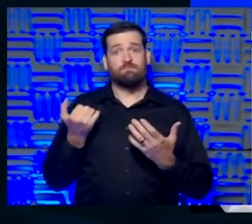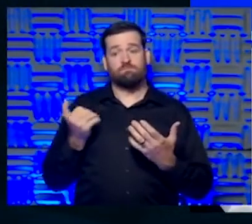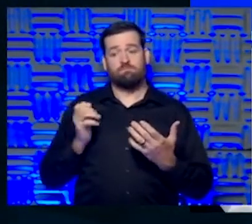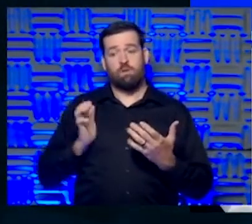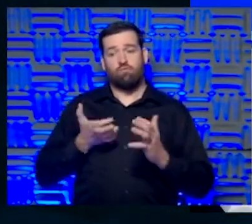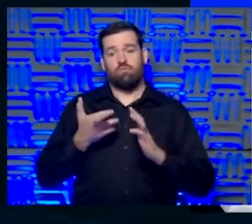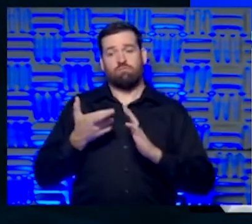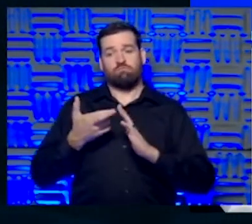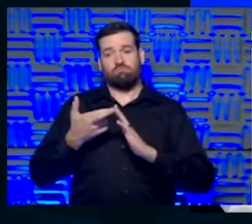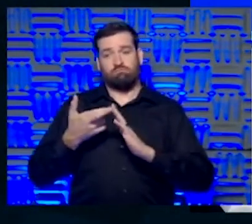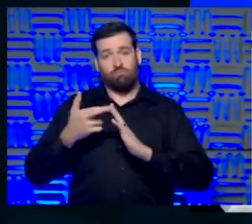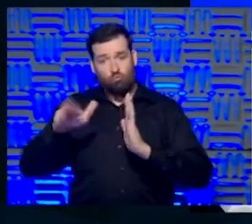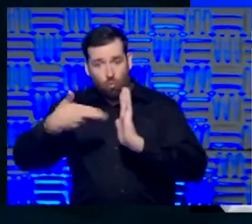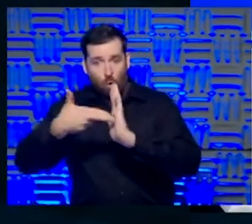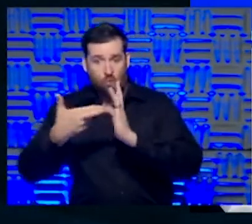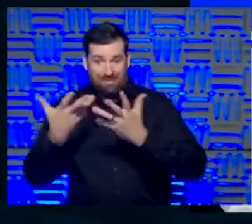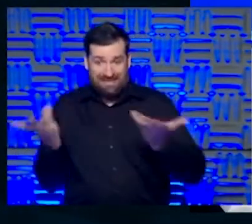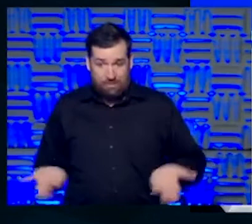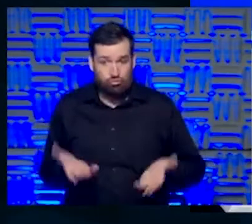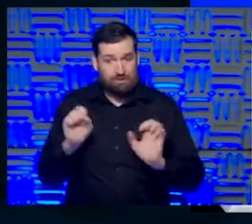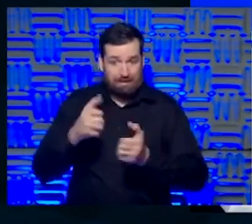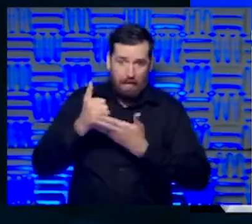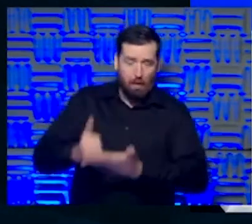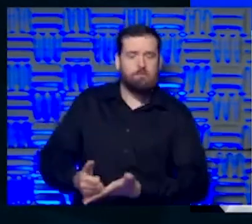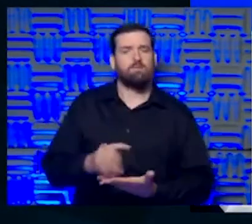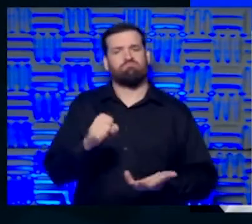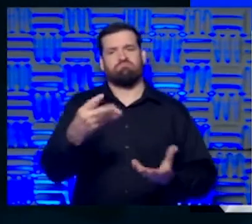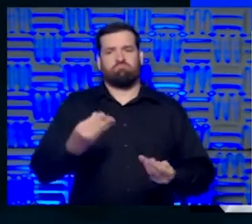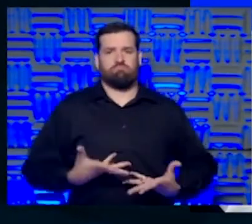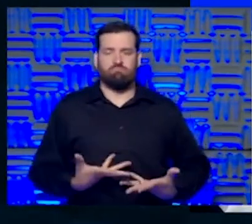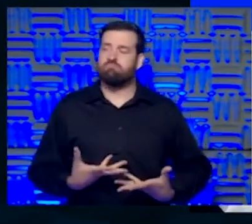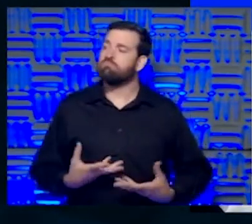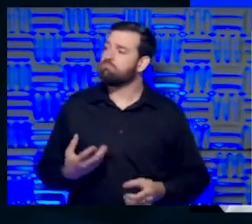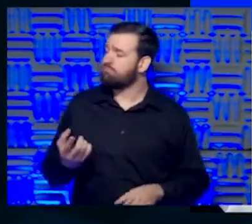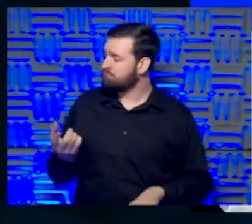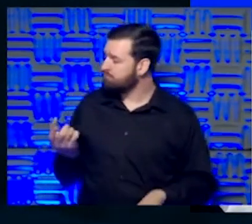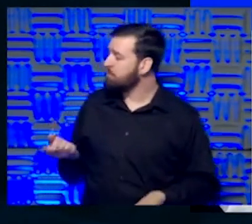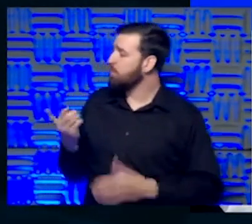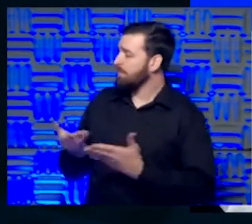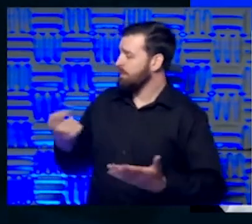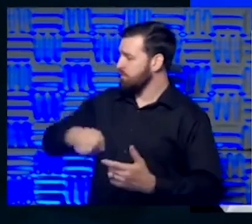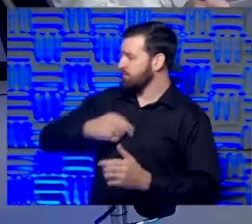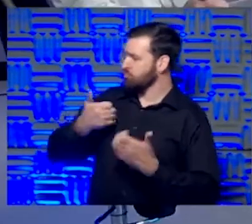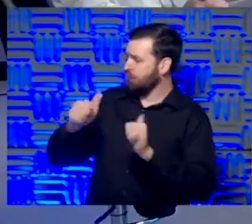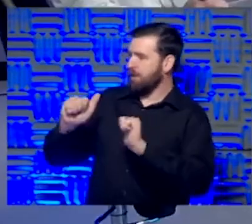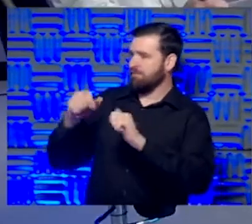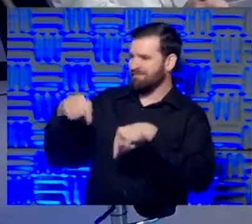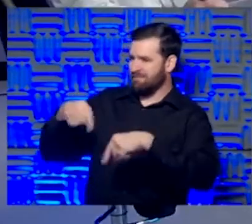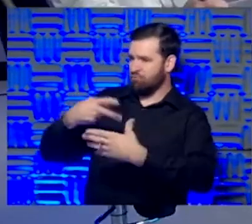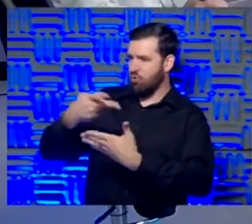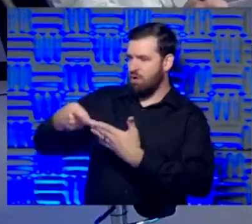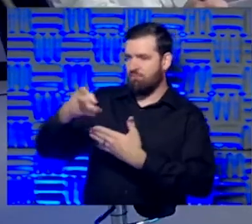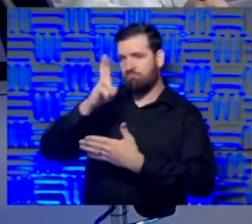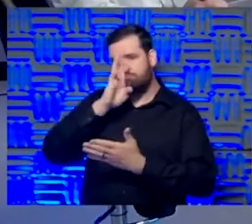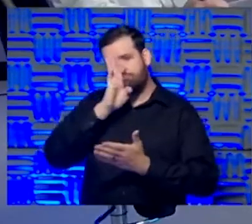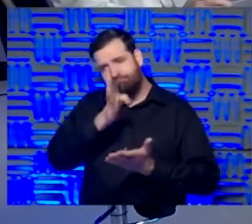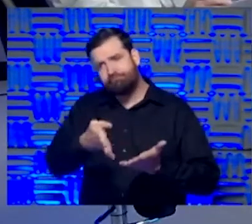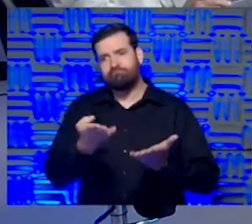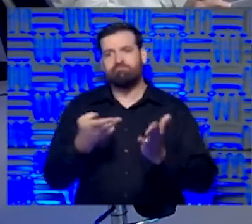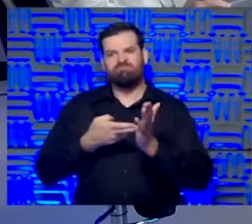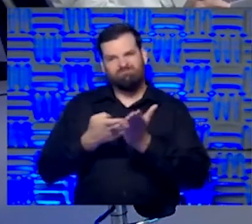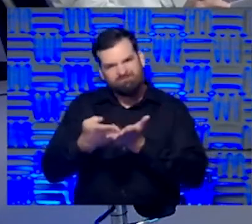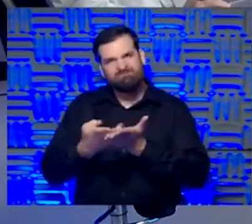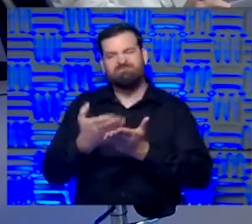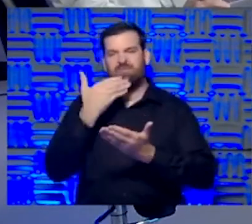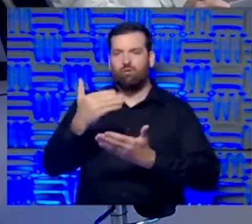world to help you with that, please let us know. Well, just to say, one of the things we've tried to do on this program is to be honest and have a good conversation